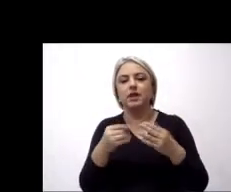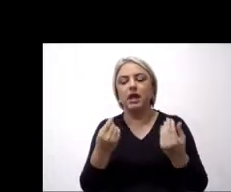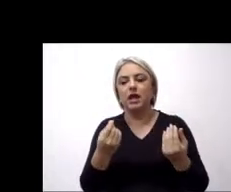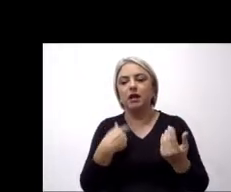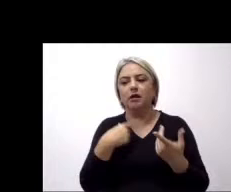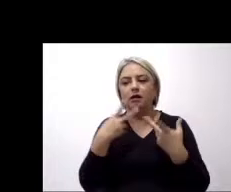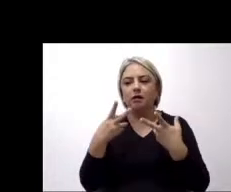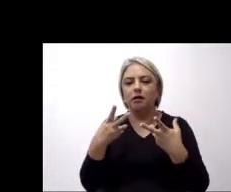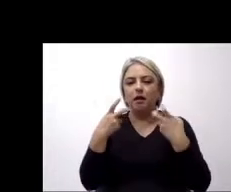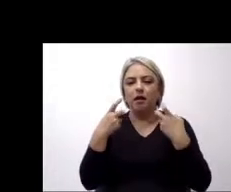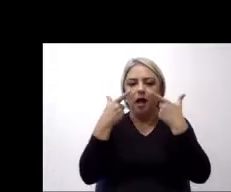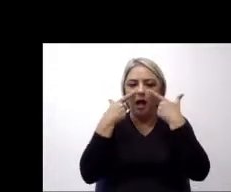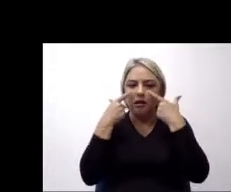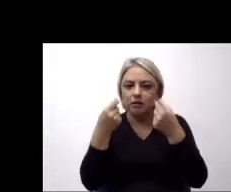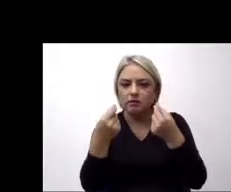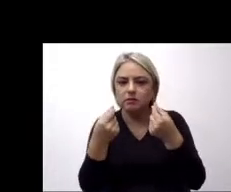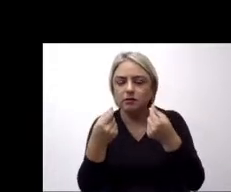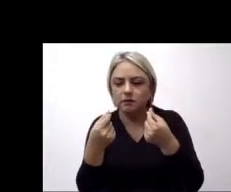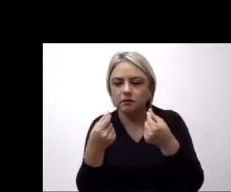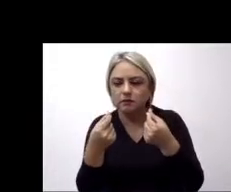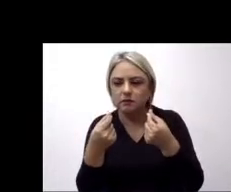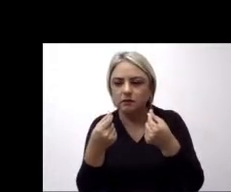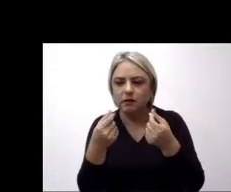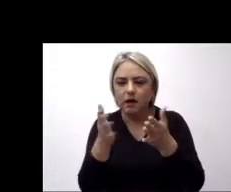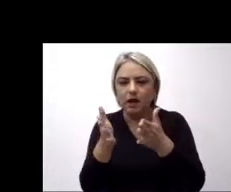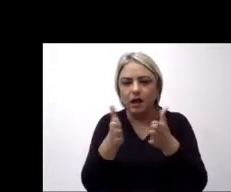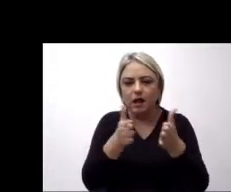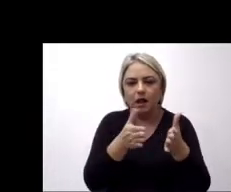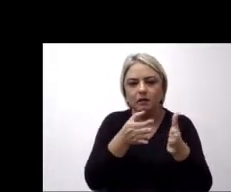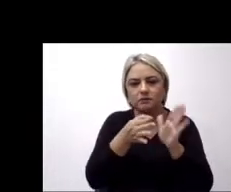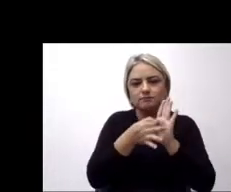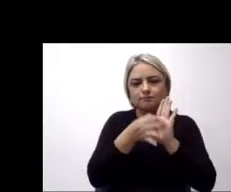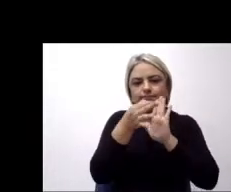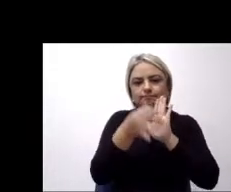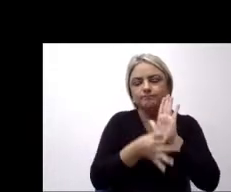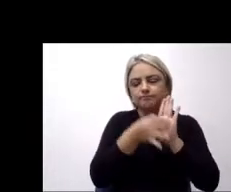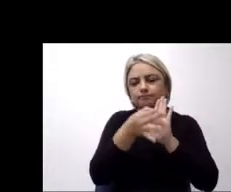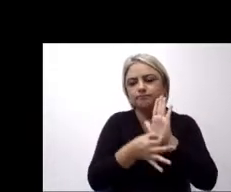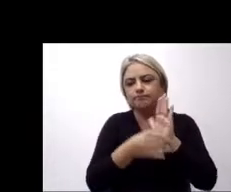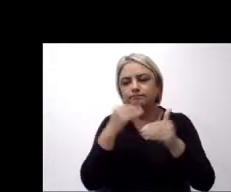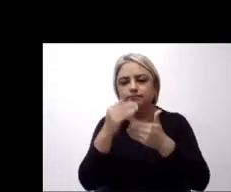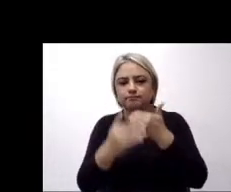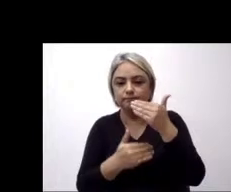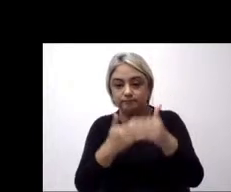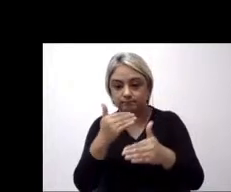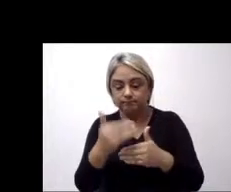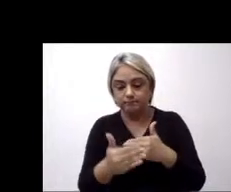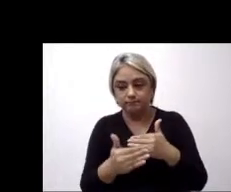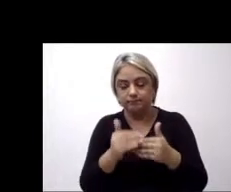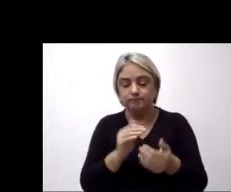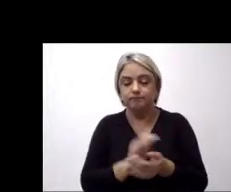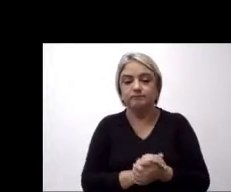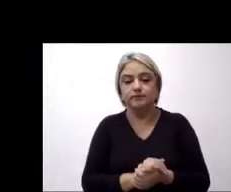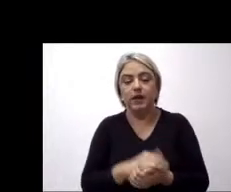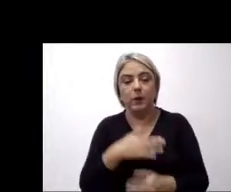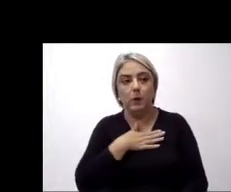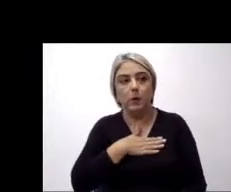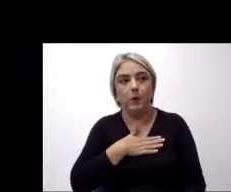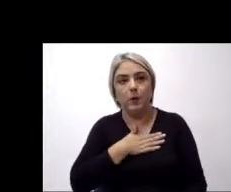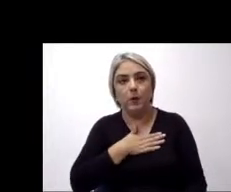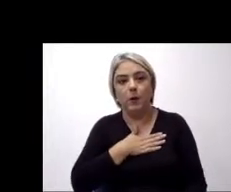the critical part of the process itself. I like one of the chapter